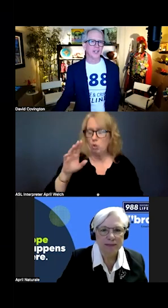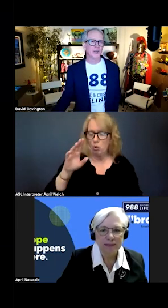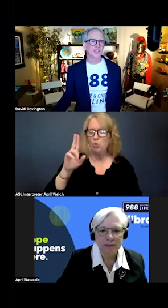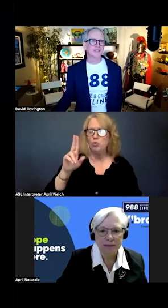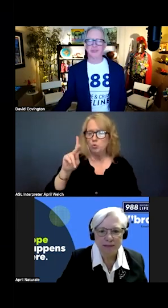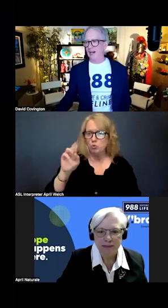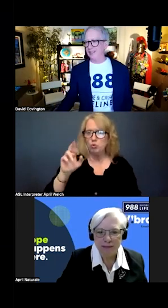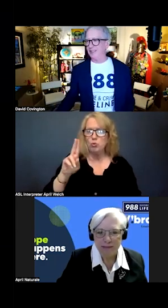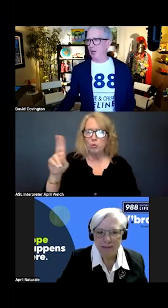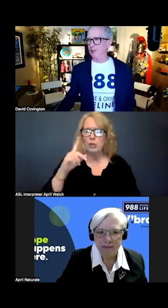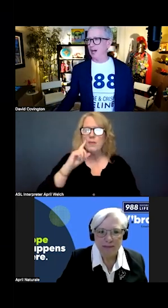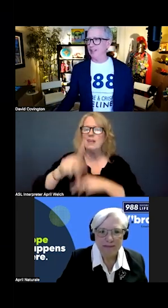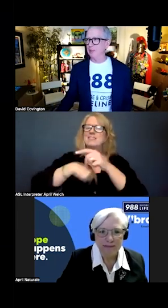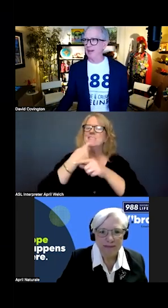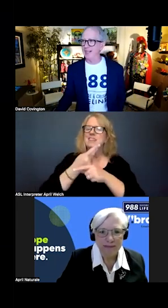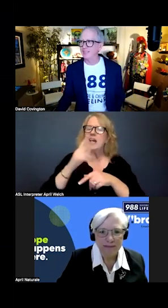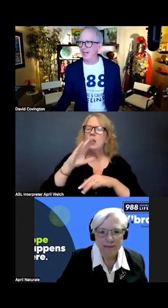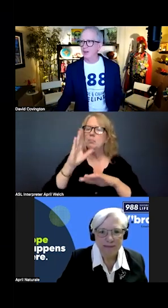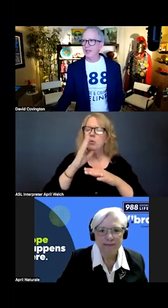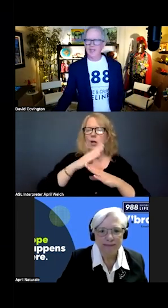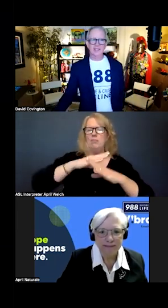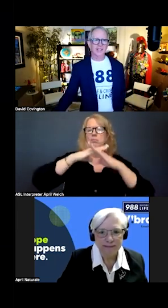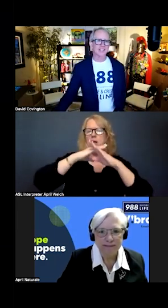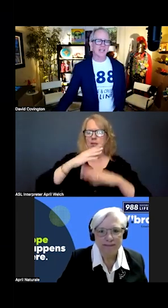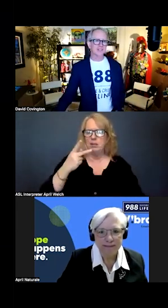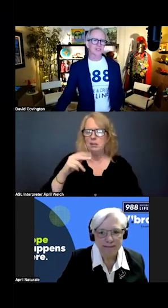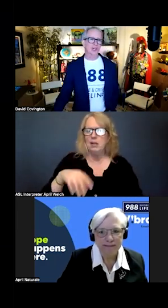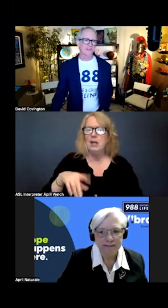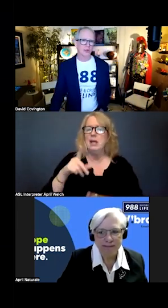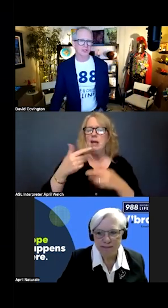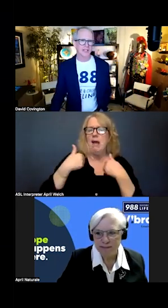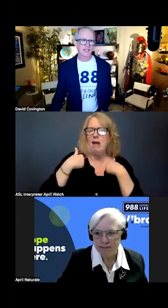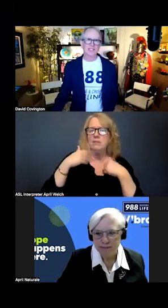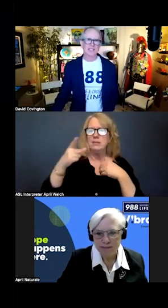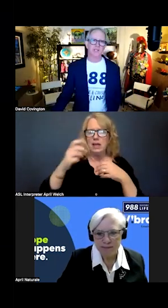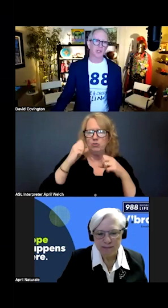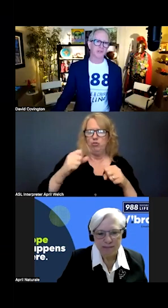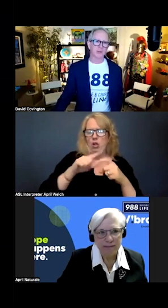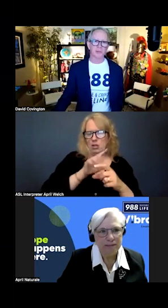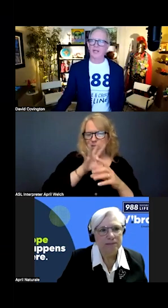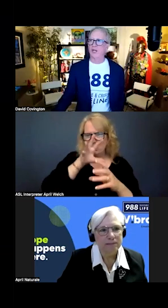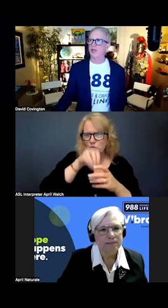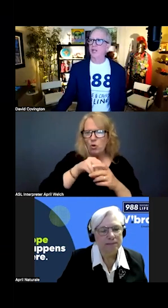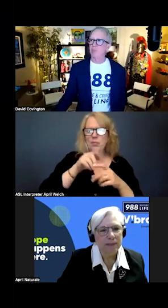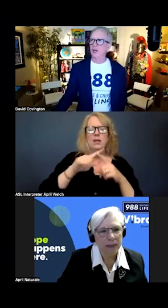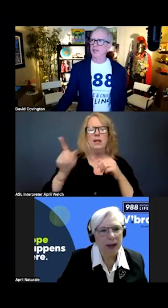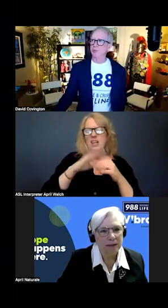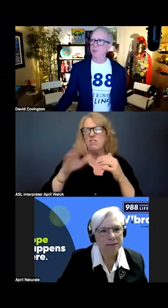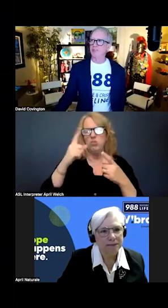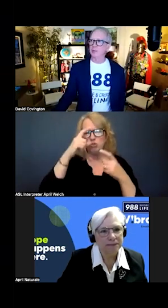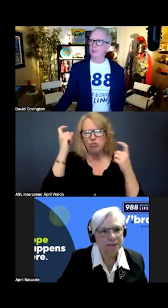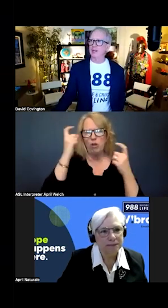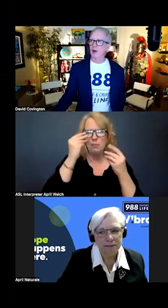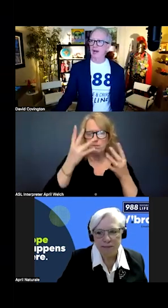a use of karate-style blocking pads. Now, it does have a strong focus on engagement and trauma-informed care, but it